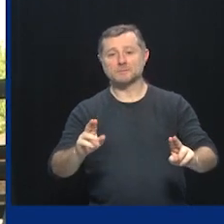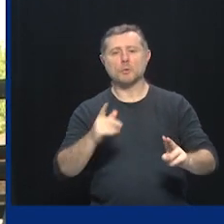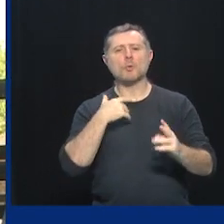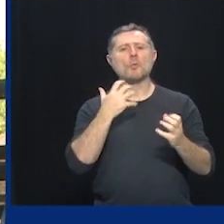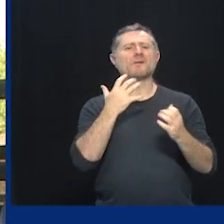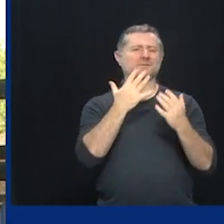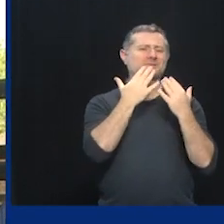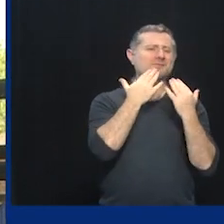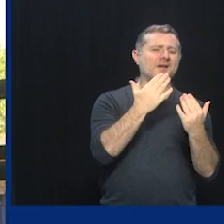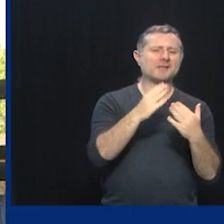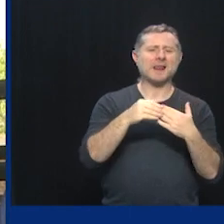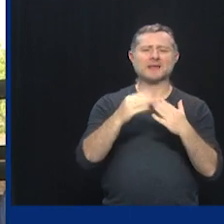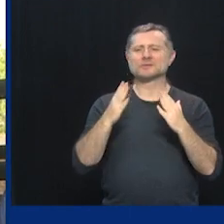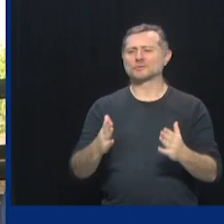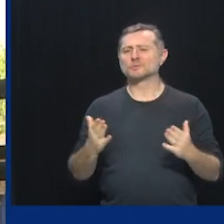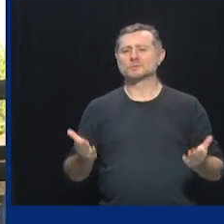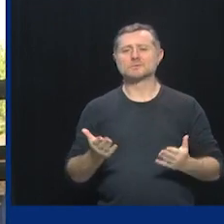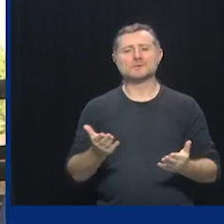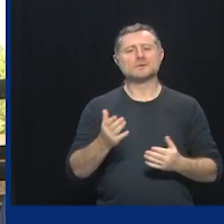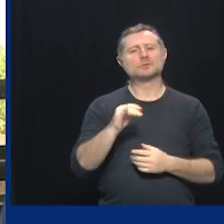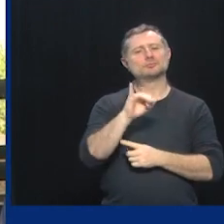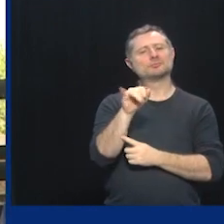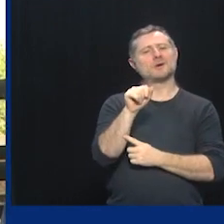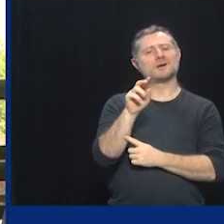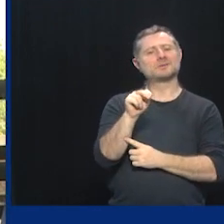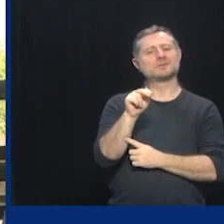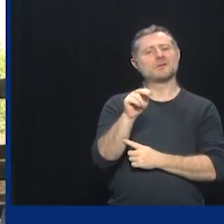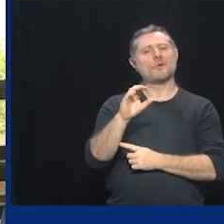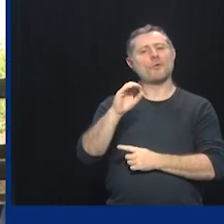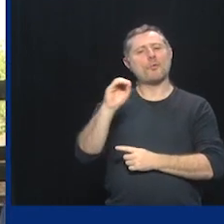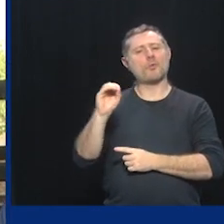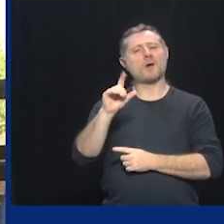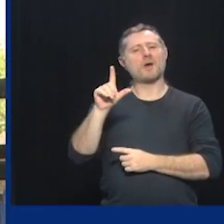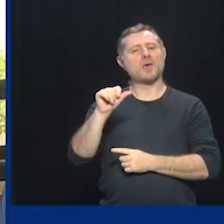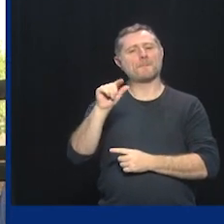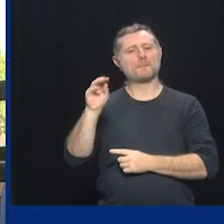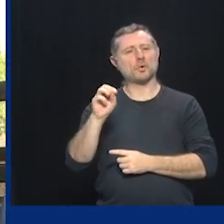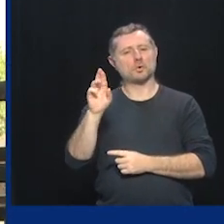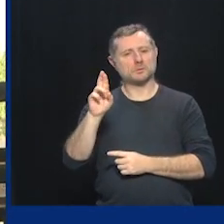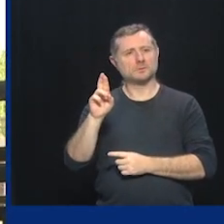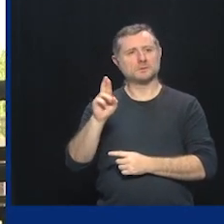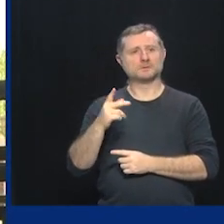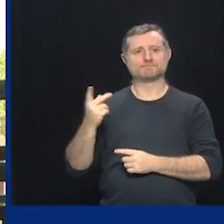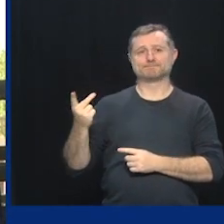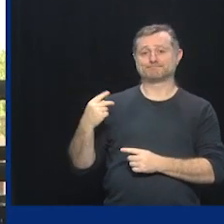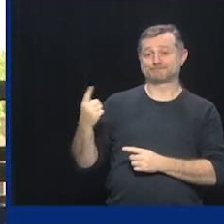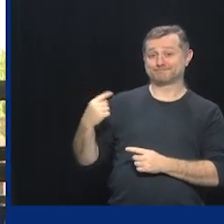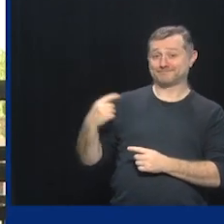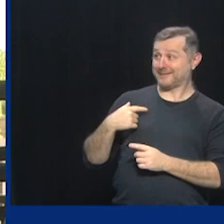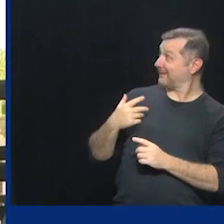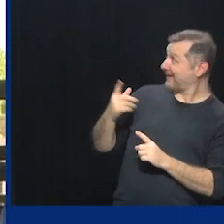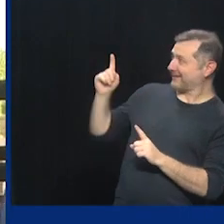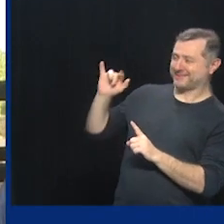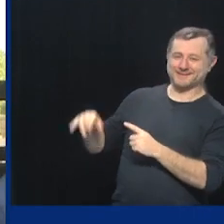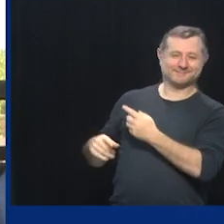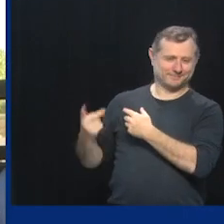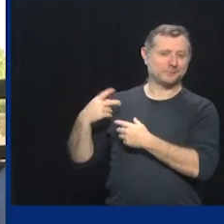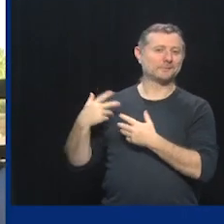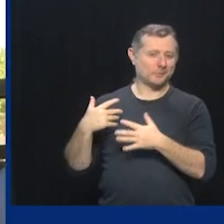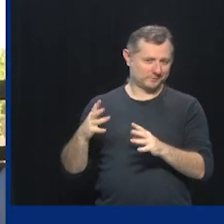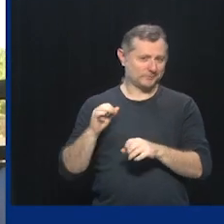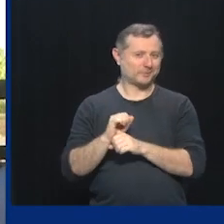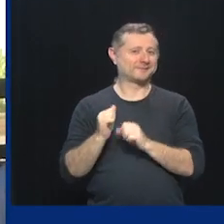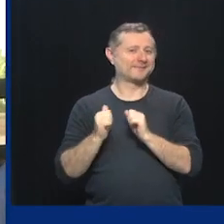me here today. Jan Oliver, first of all, I've been on the job a week. We've already had, there you are, we've had some